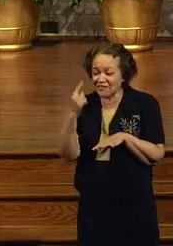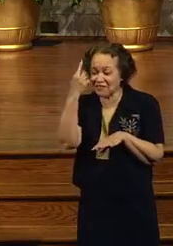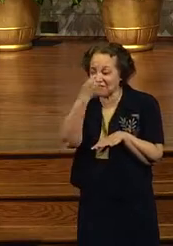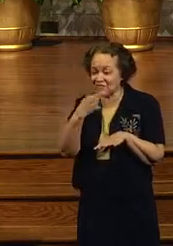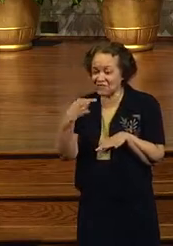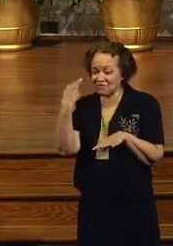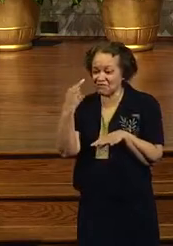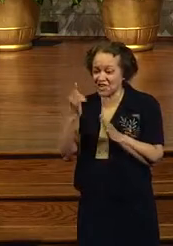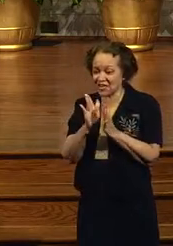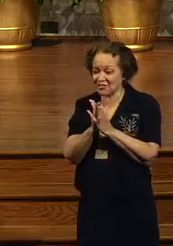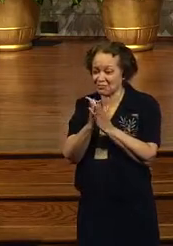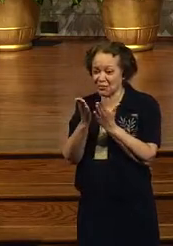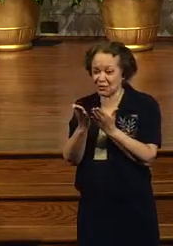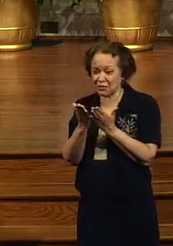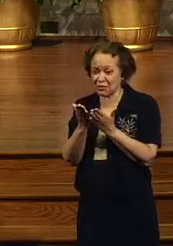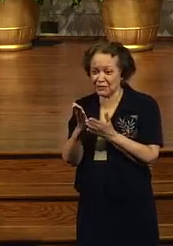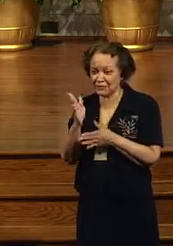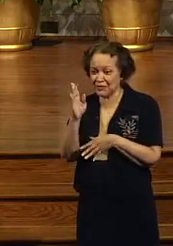You cannot be mended